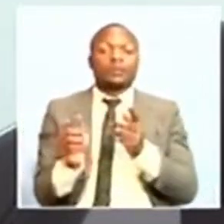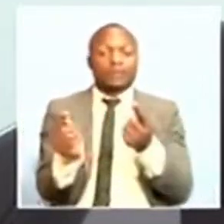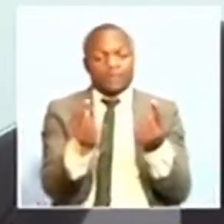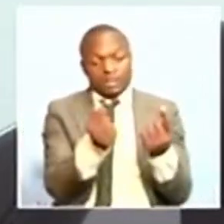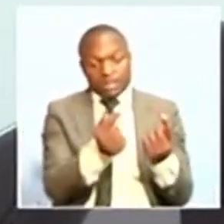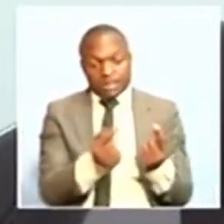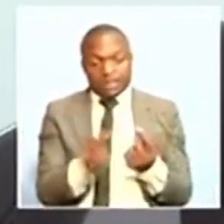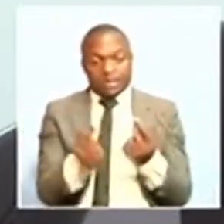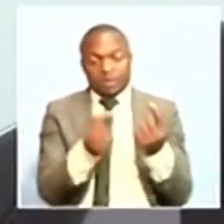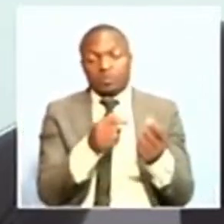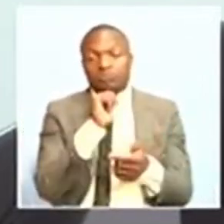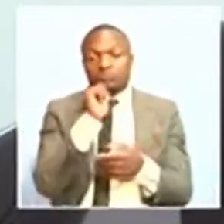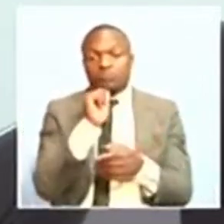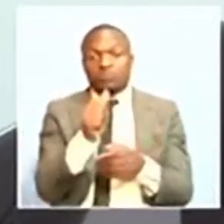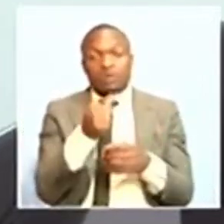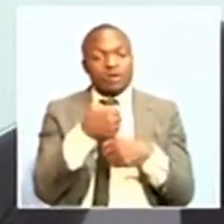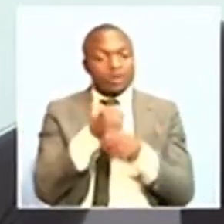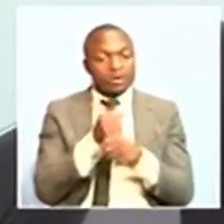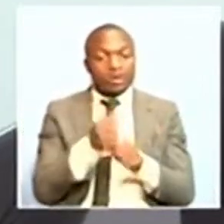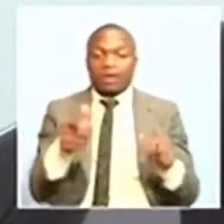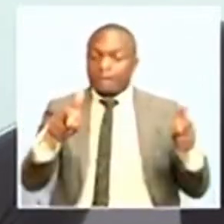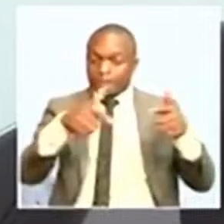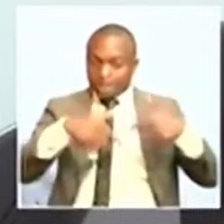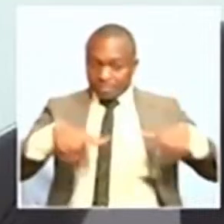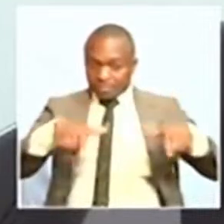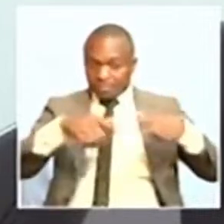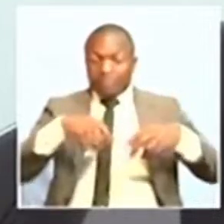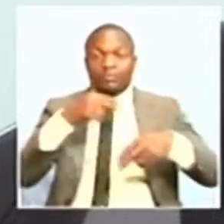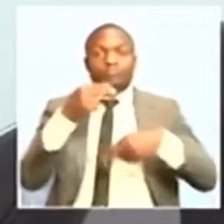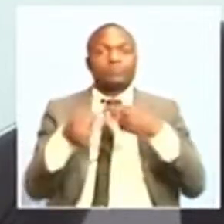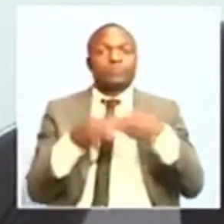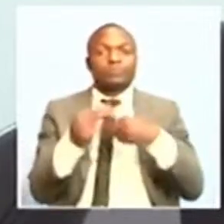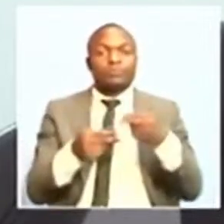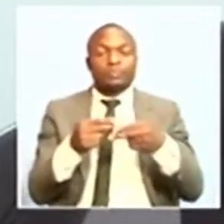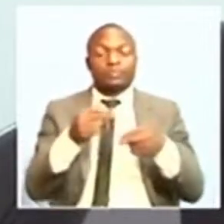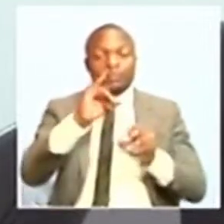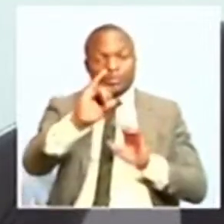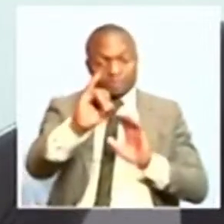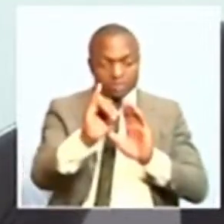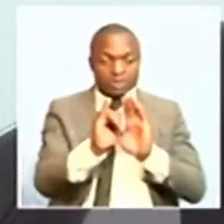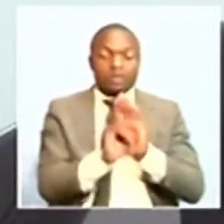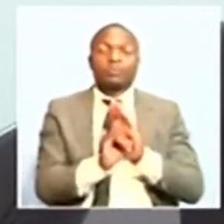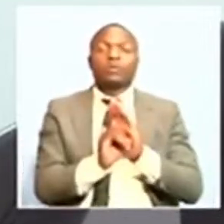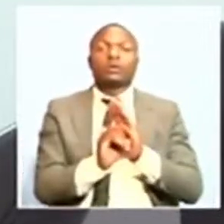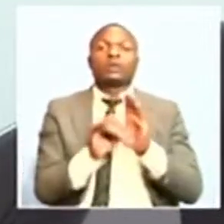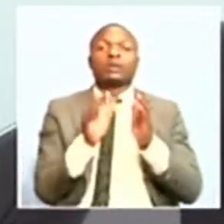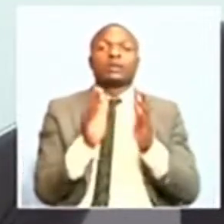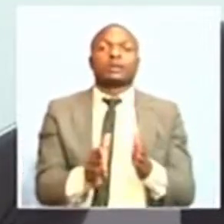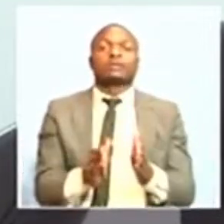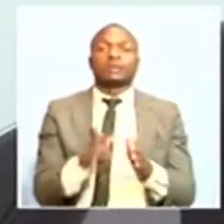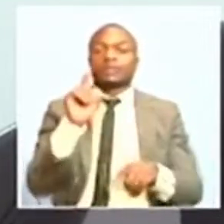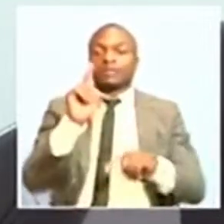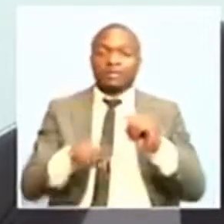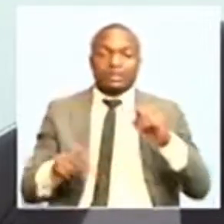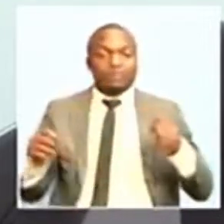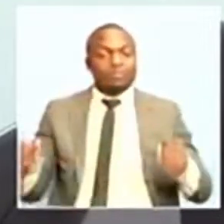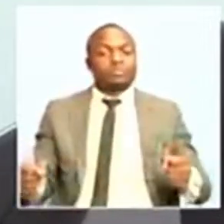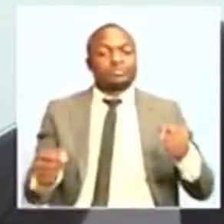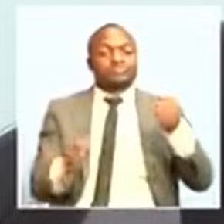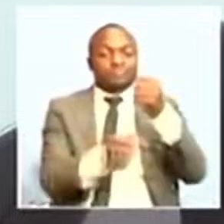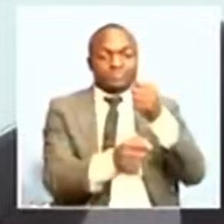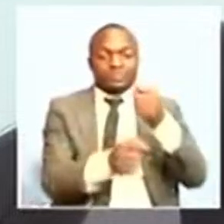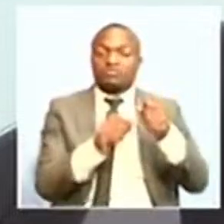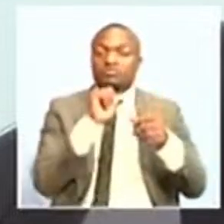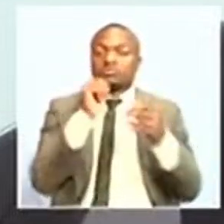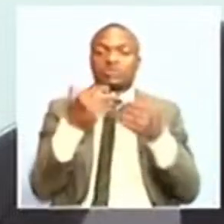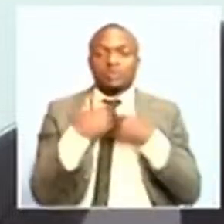not being produced locally, it means that importers cannot replace or do